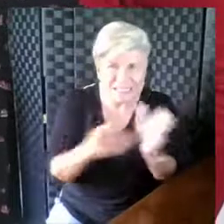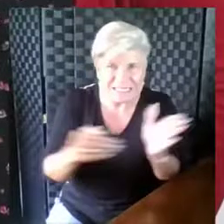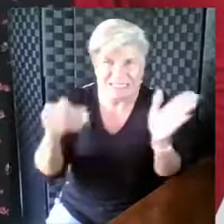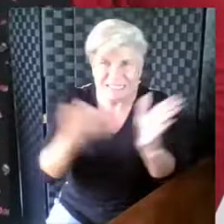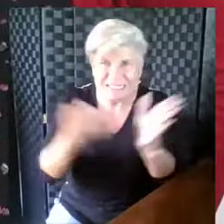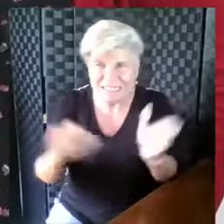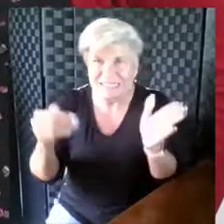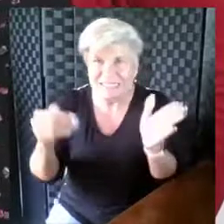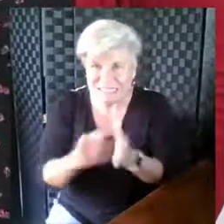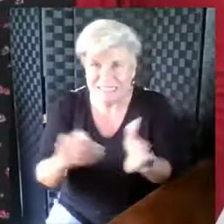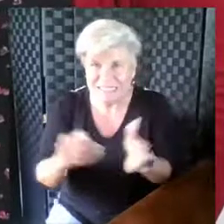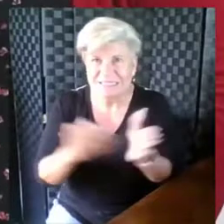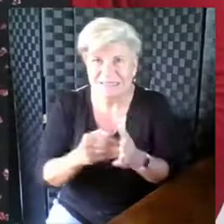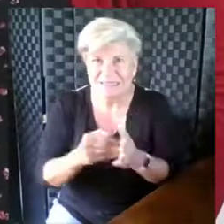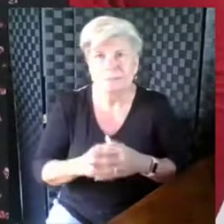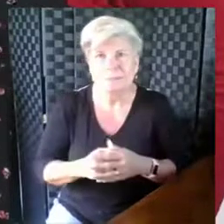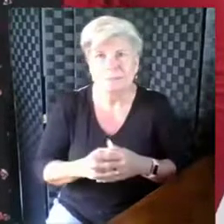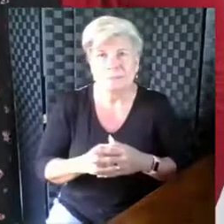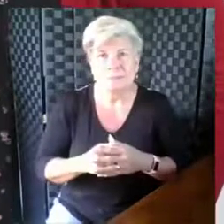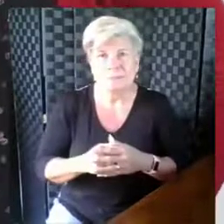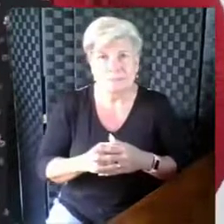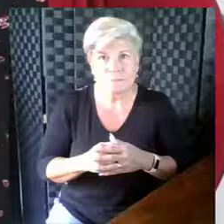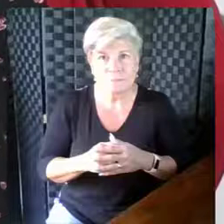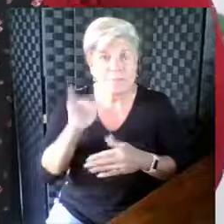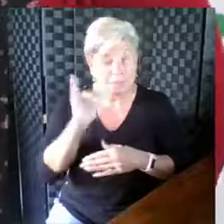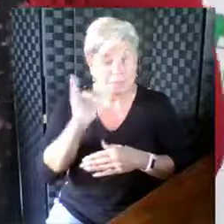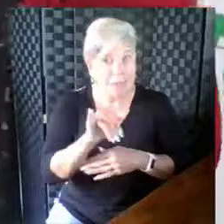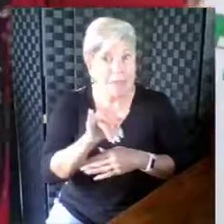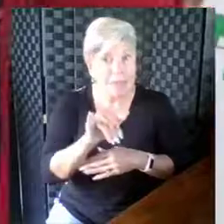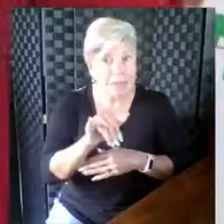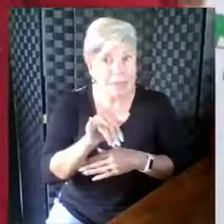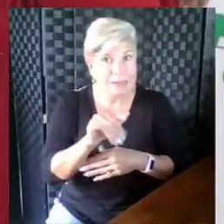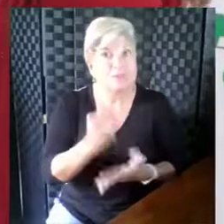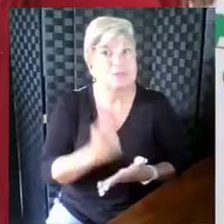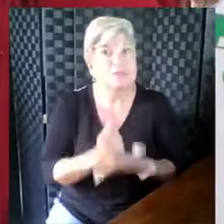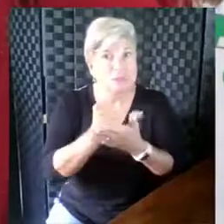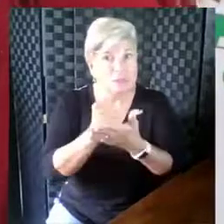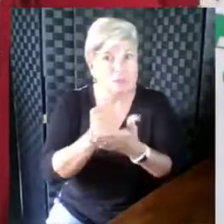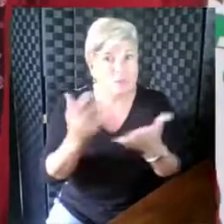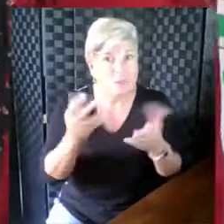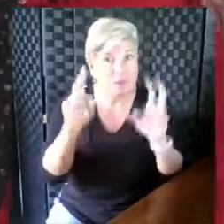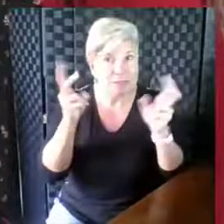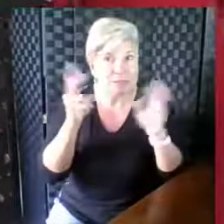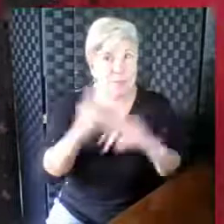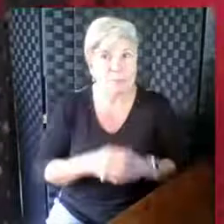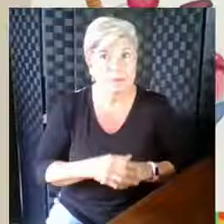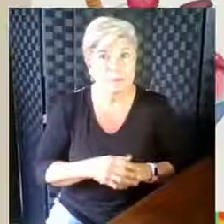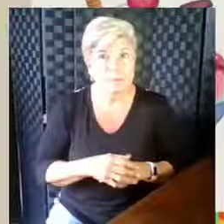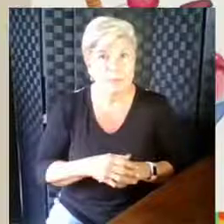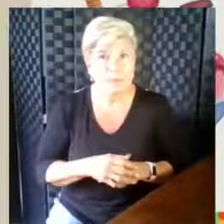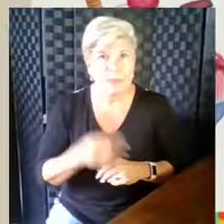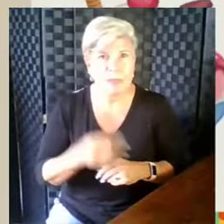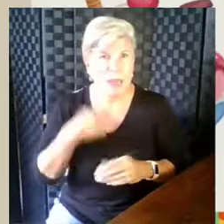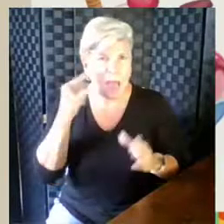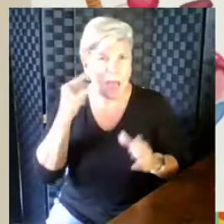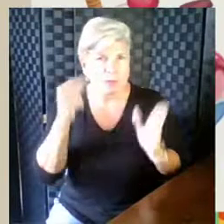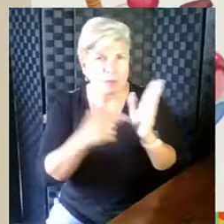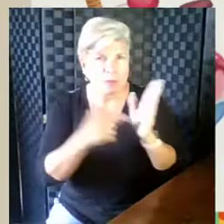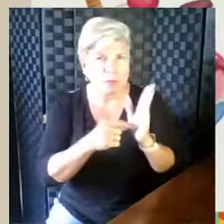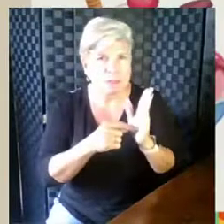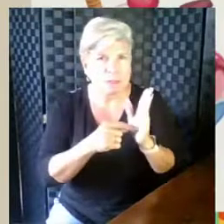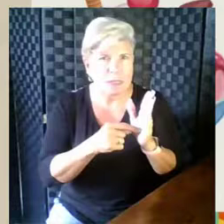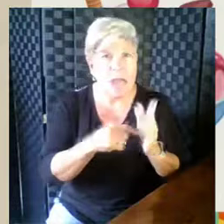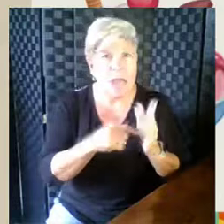hearing over and over and over again, because that is a clue for what our topic is. So I noticed the